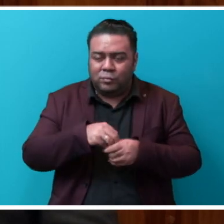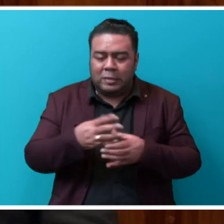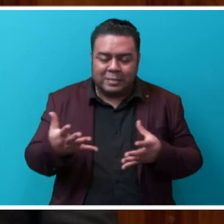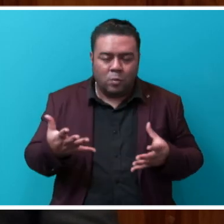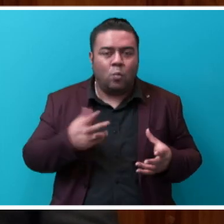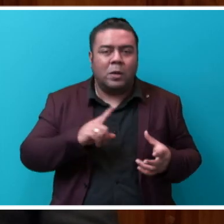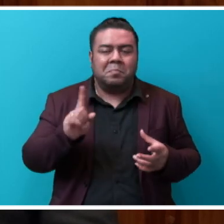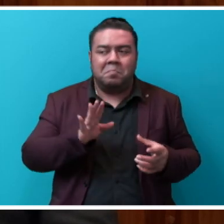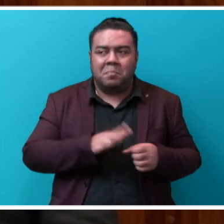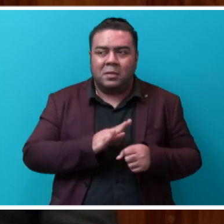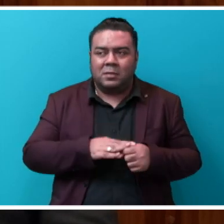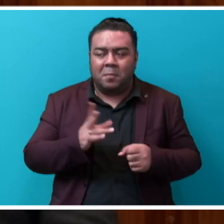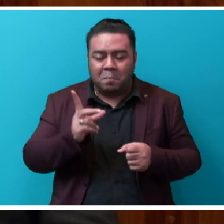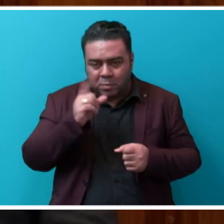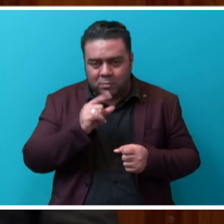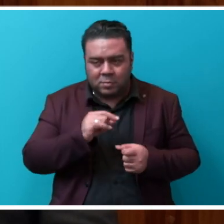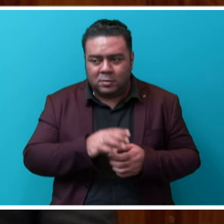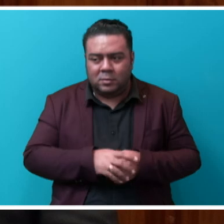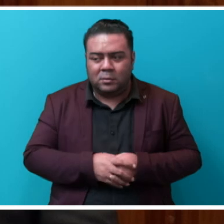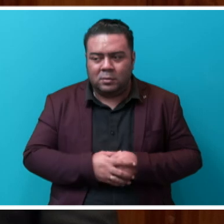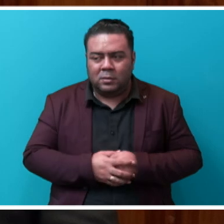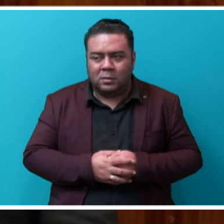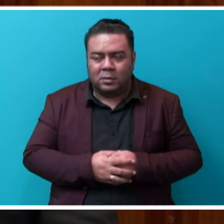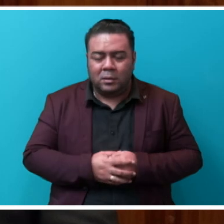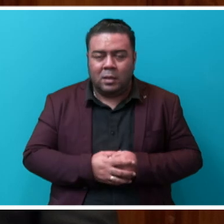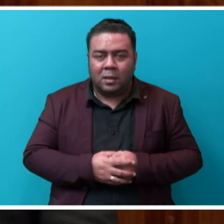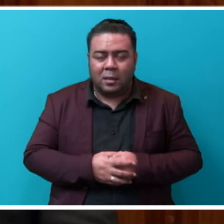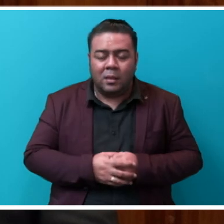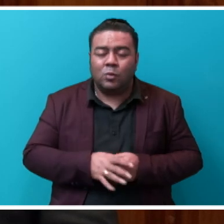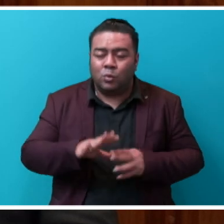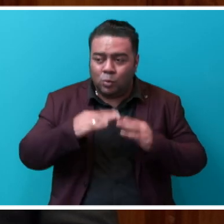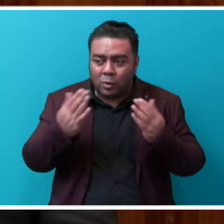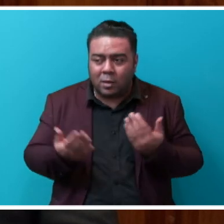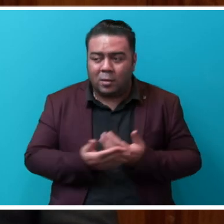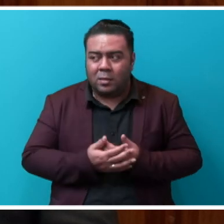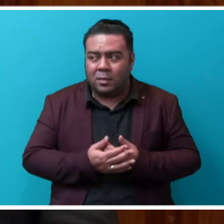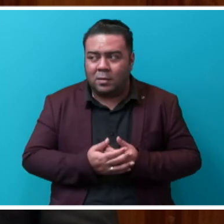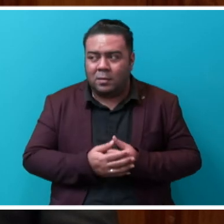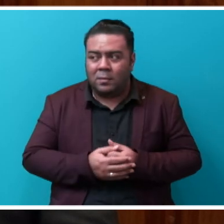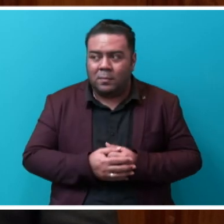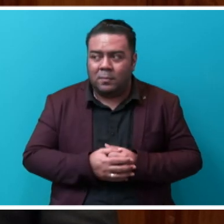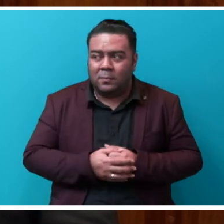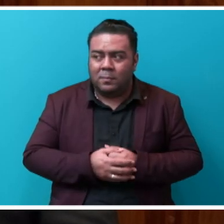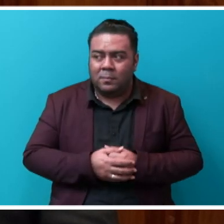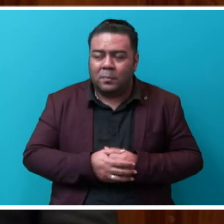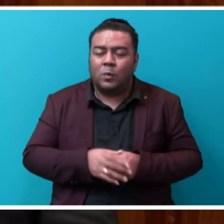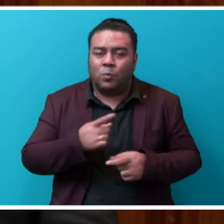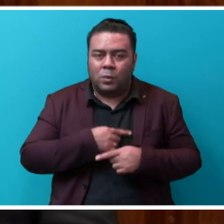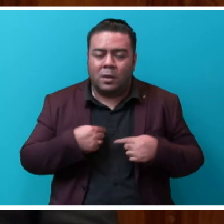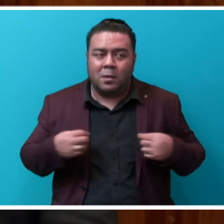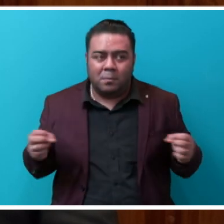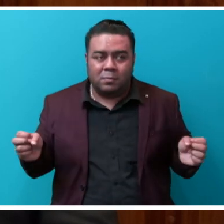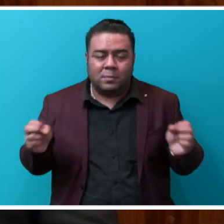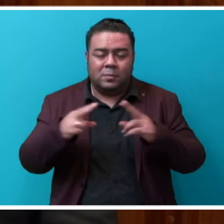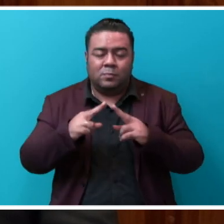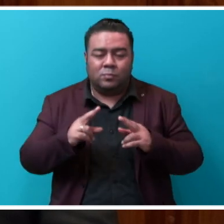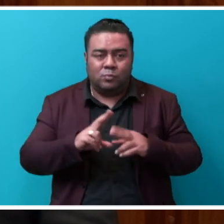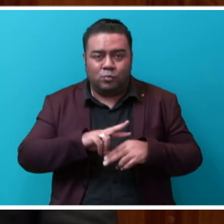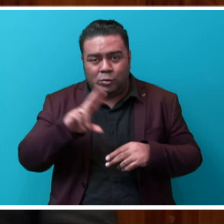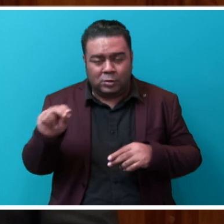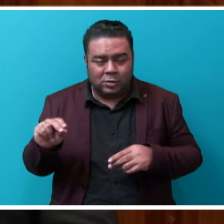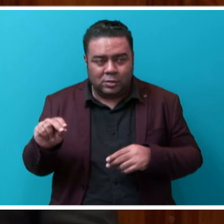such initiatives possible. Together, Honorable Speaker, we are building bridges between Fiji and